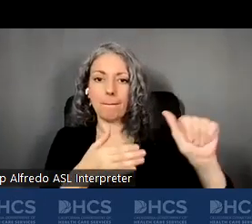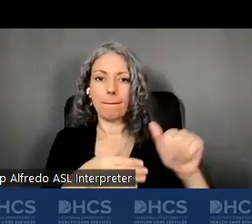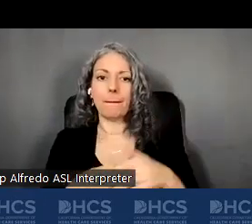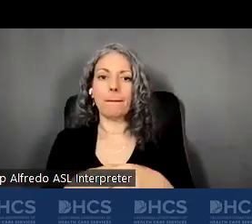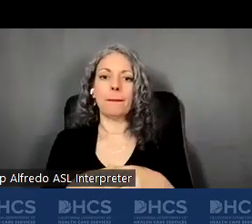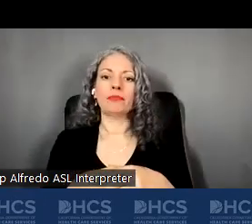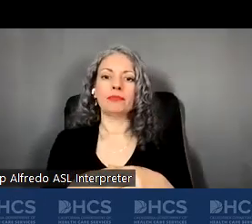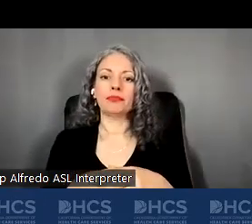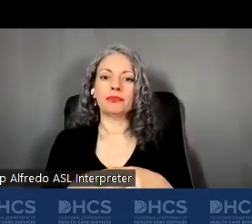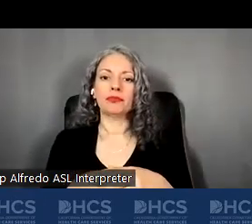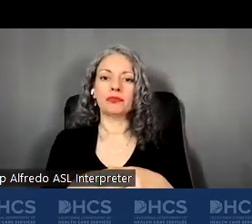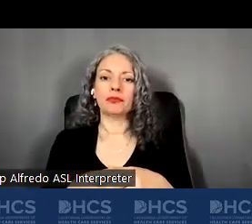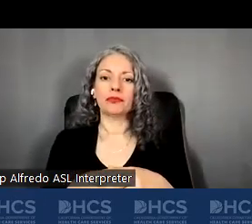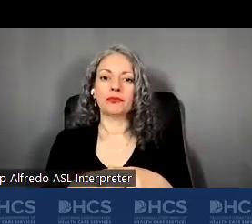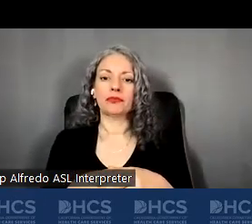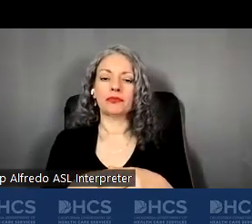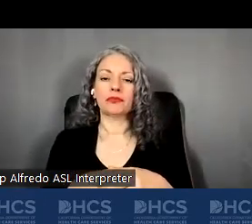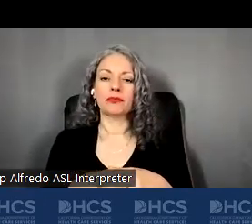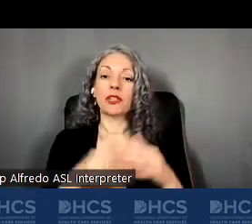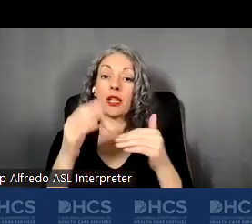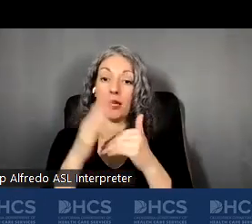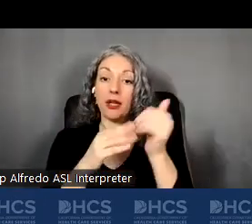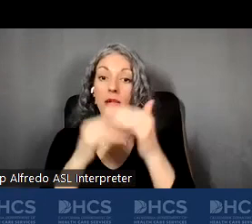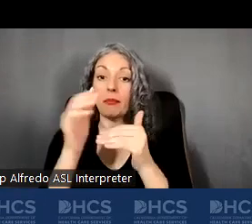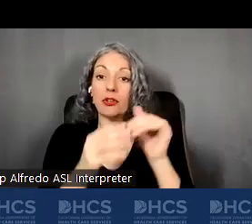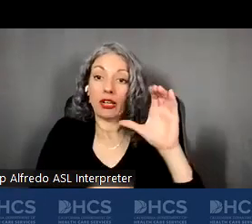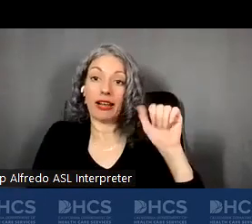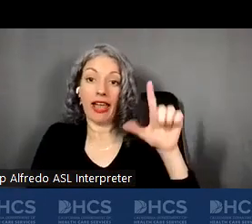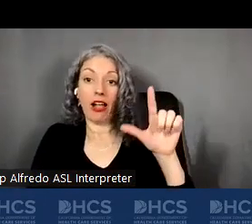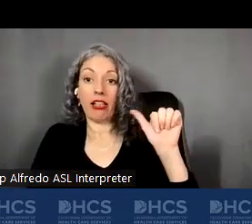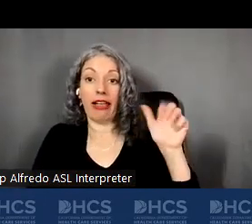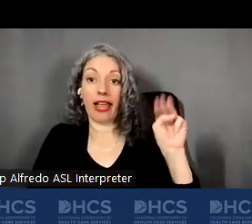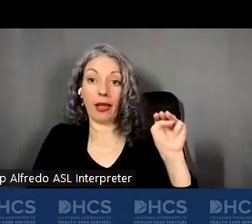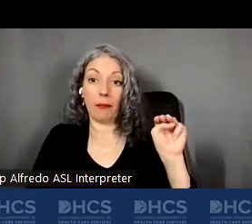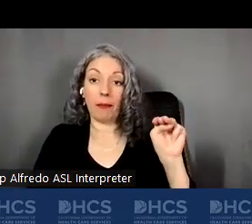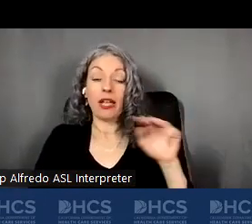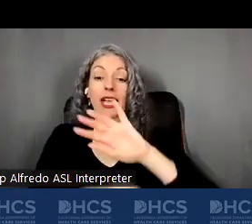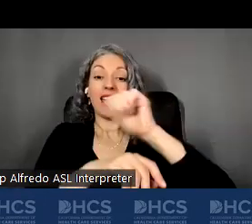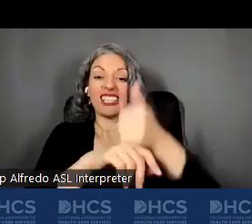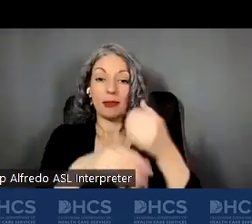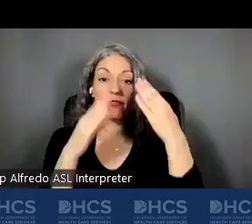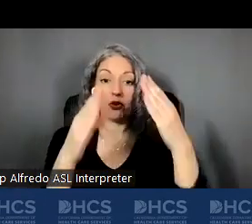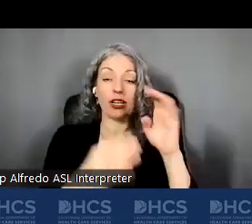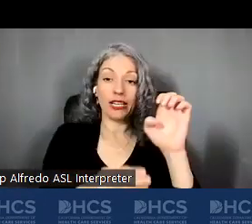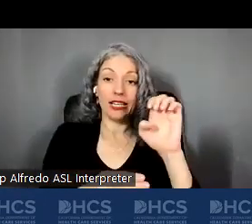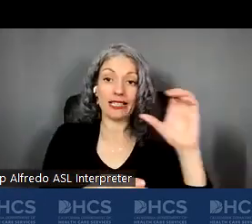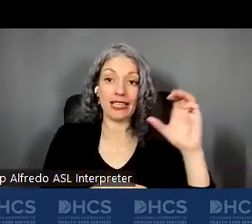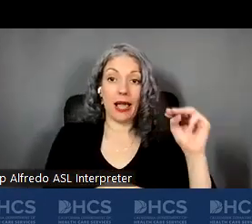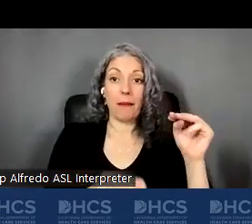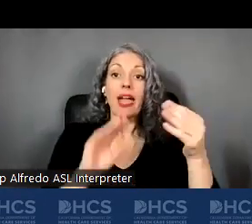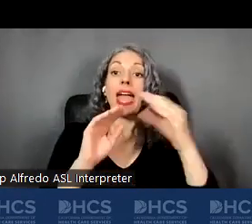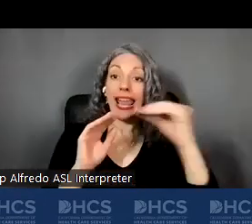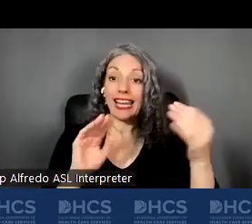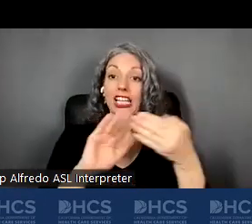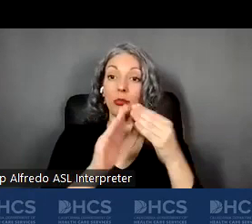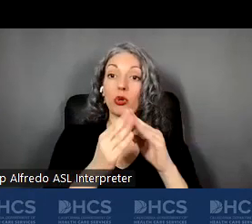capacity to build out CalAIM. And it's really designed to focus on ECM and community supports, and the